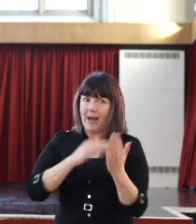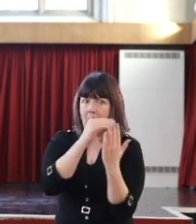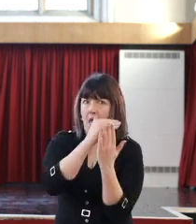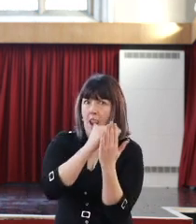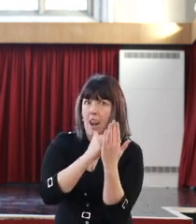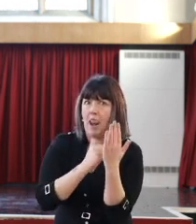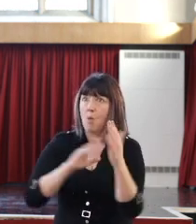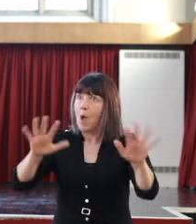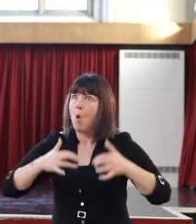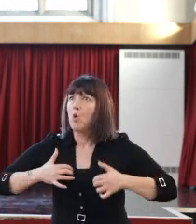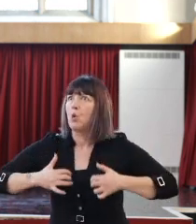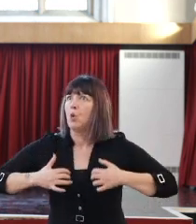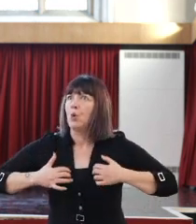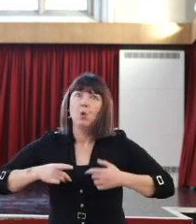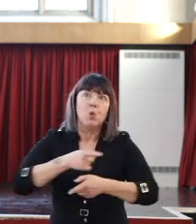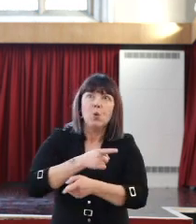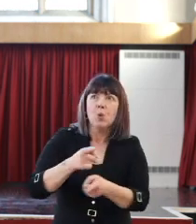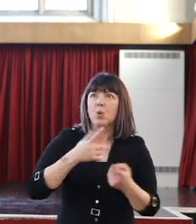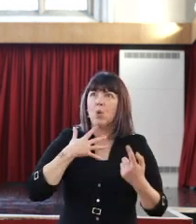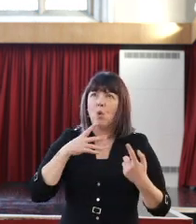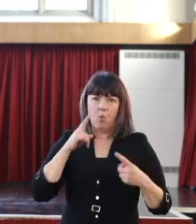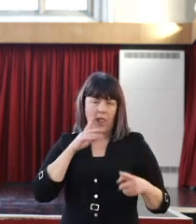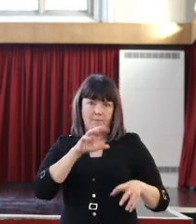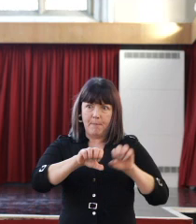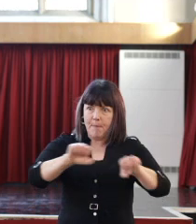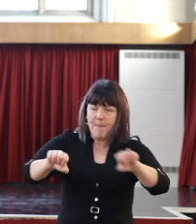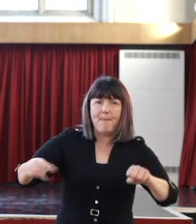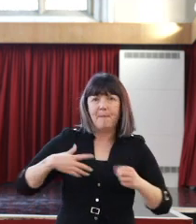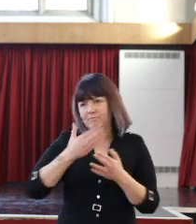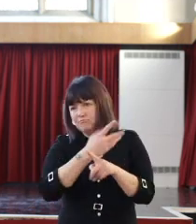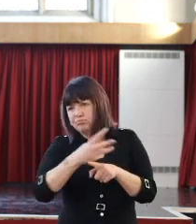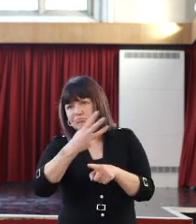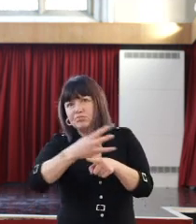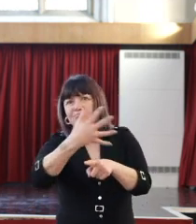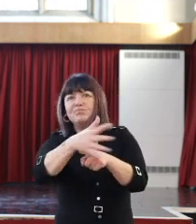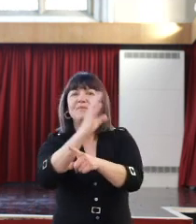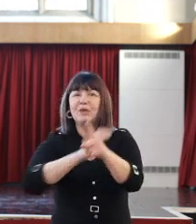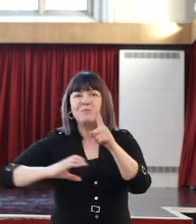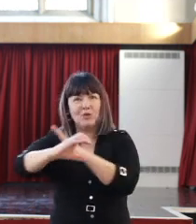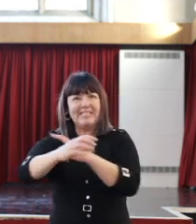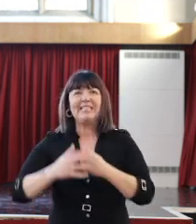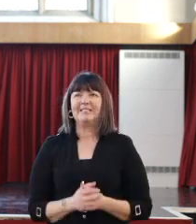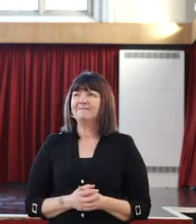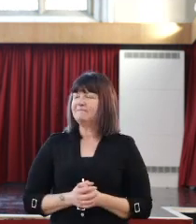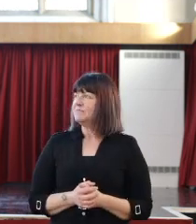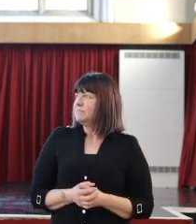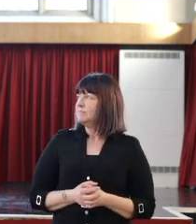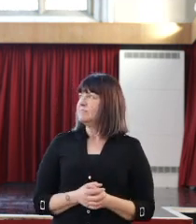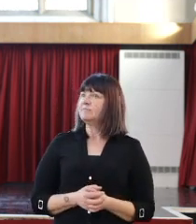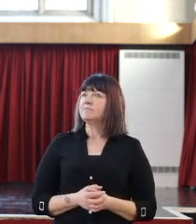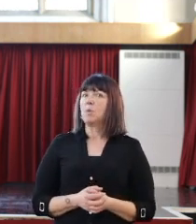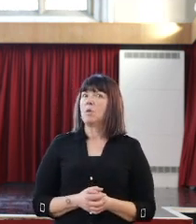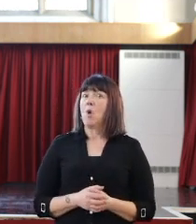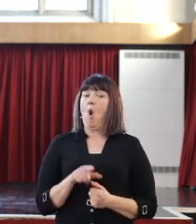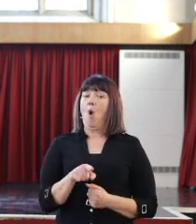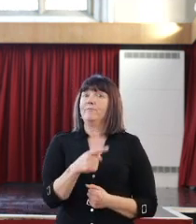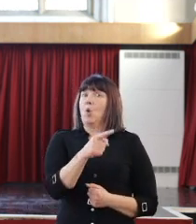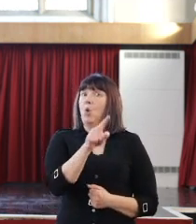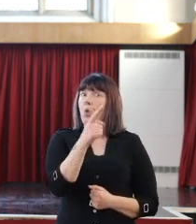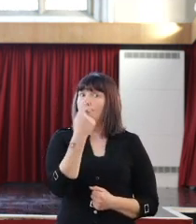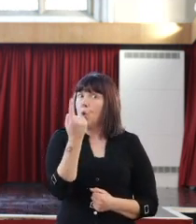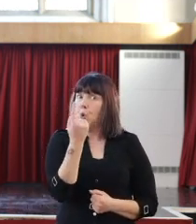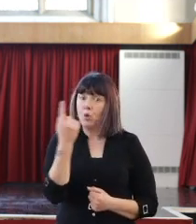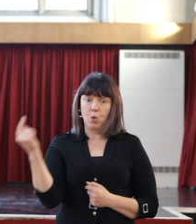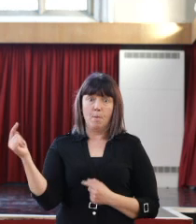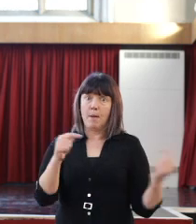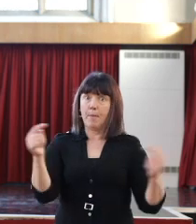at Artlist, so you're going to see us everywhere talking constantly. And I can't wait to see who starts using that space and becoming part of our wider